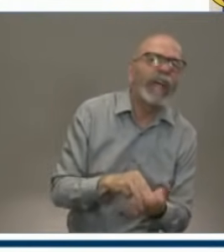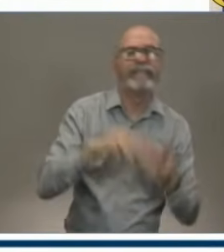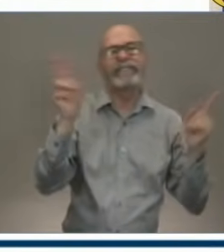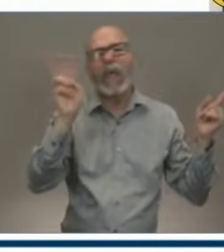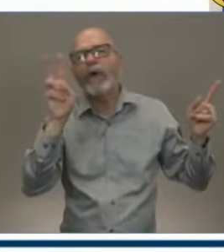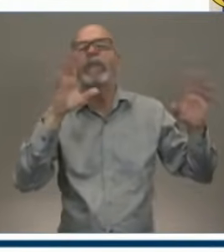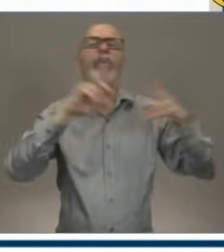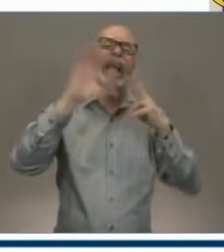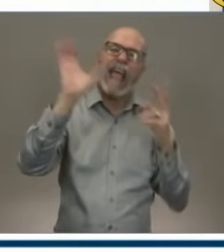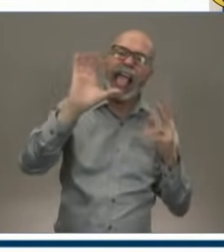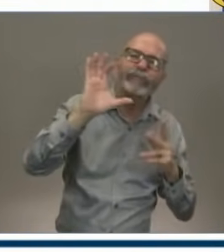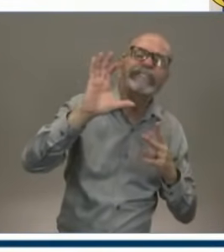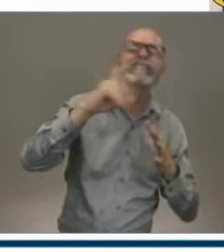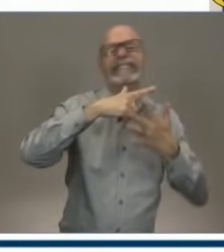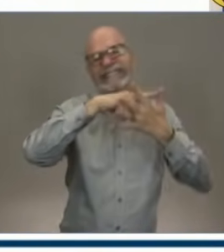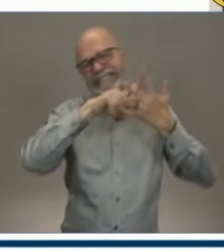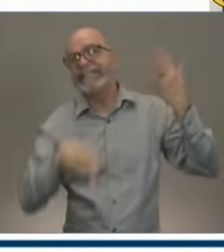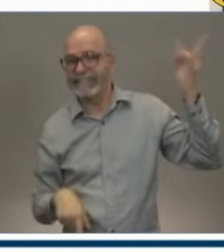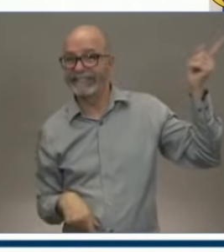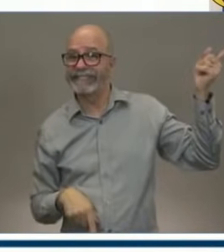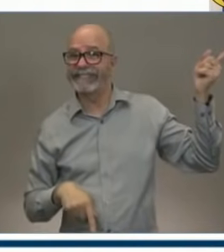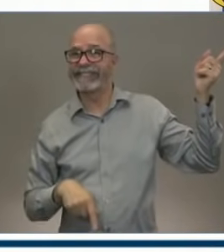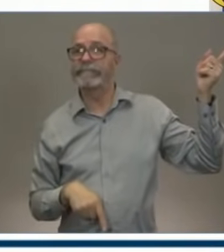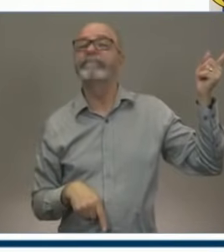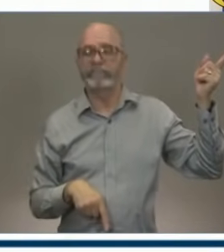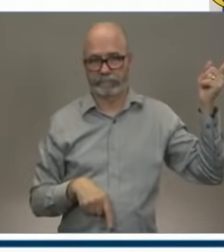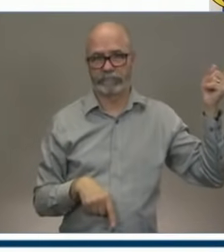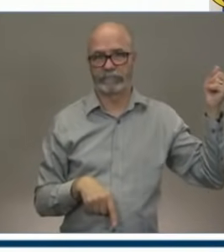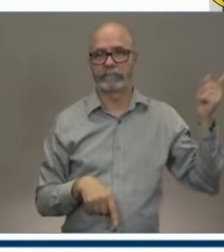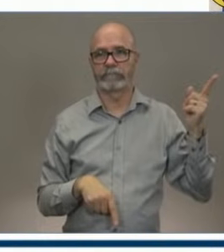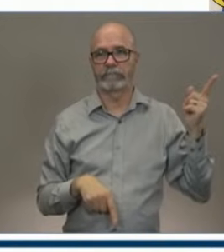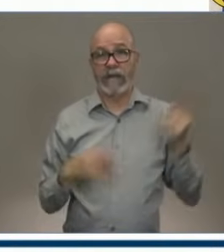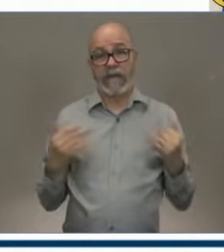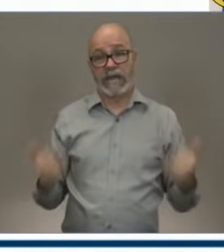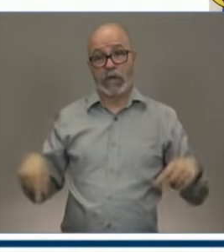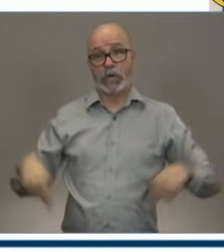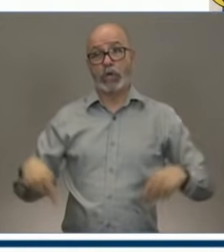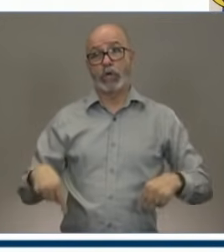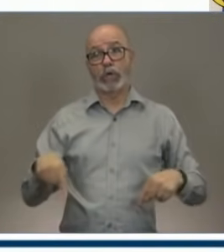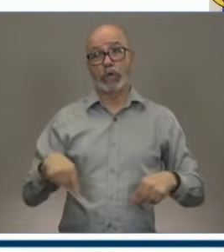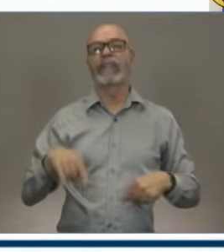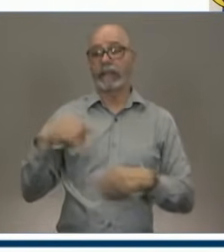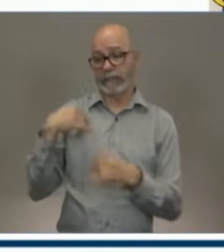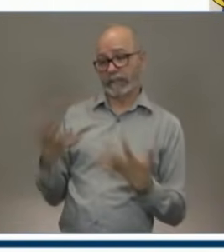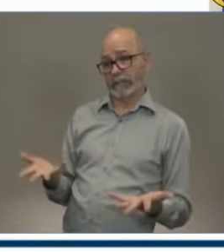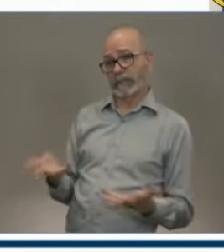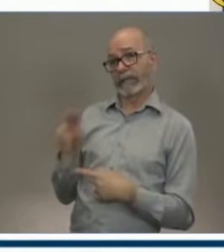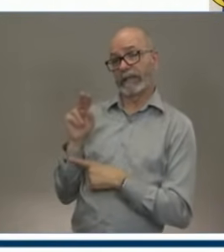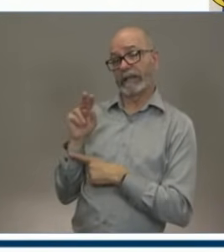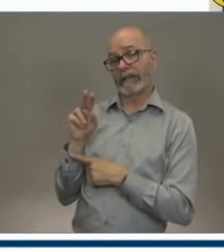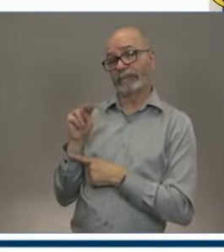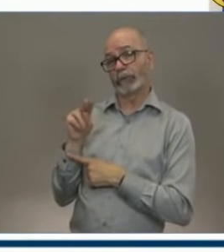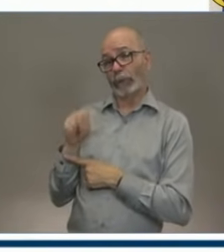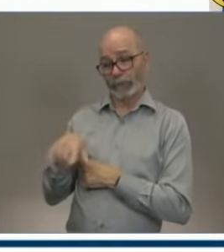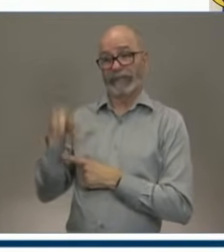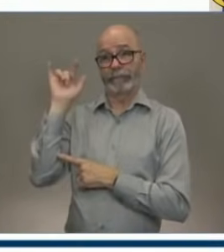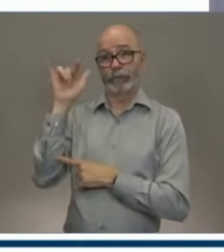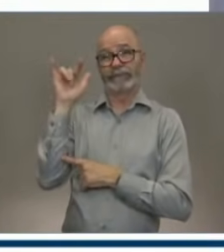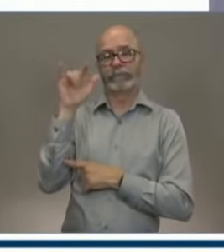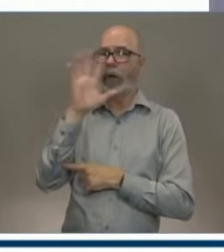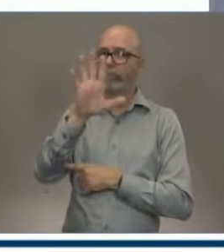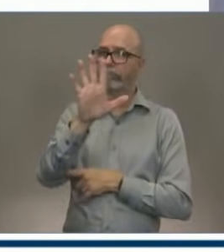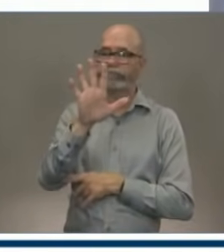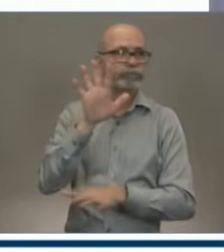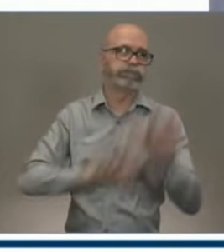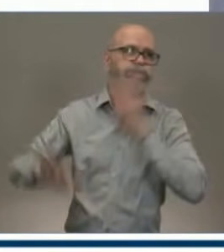Vancouver. But we will continue to work with our own airport, and I just want to give them a shout out. This has been challenging for them and the airlines who have